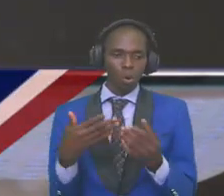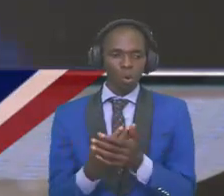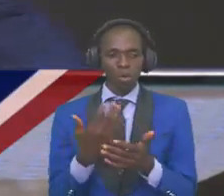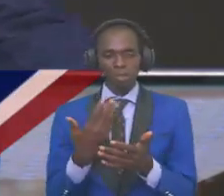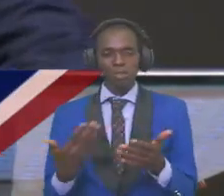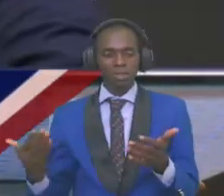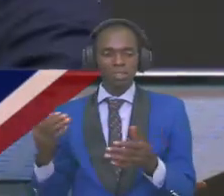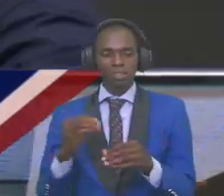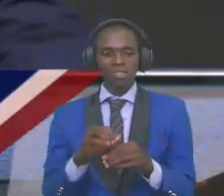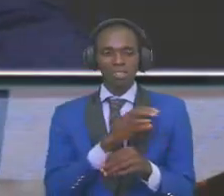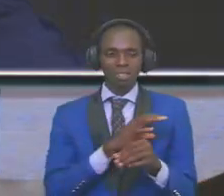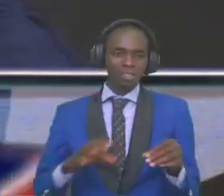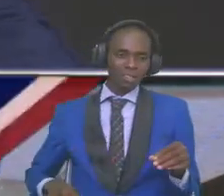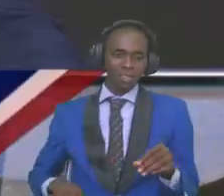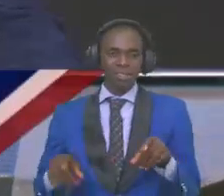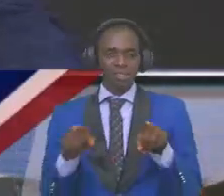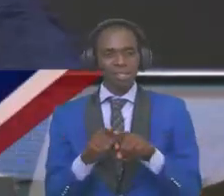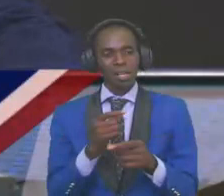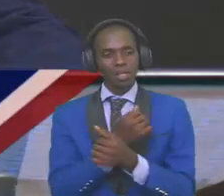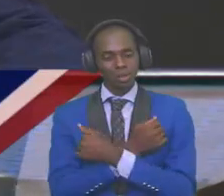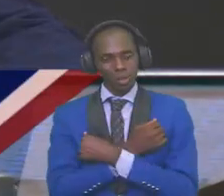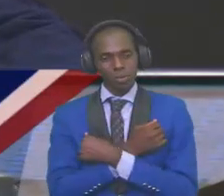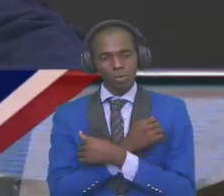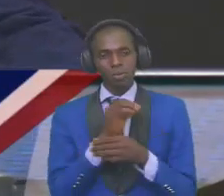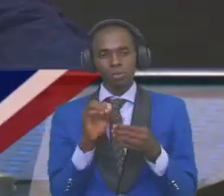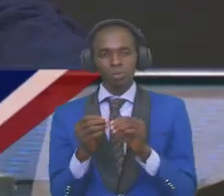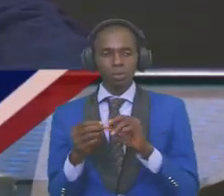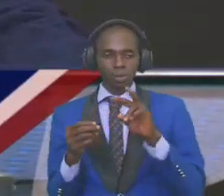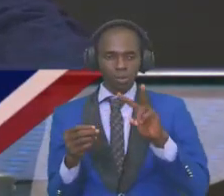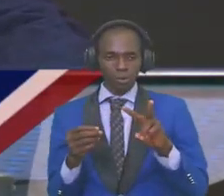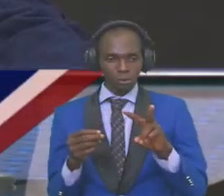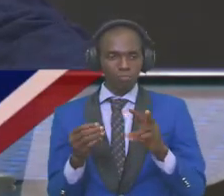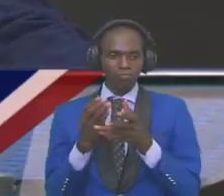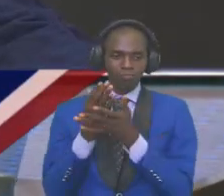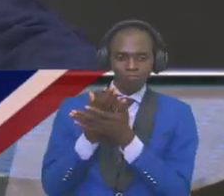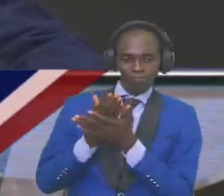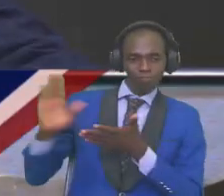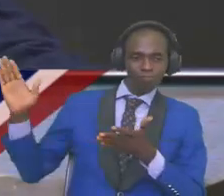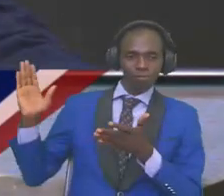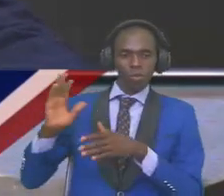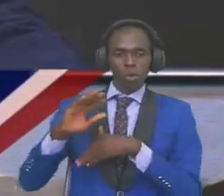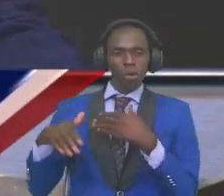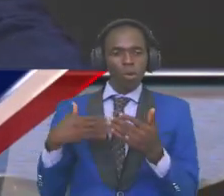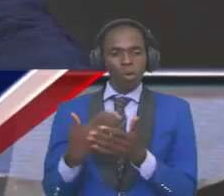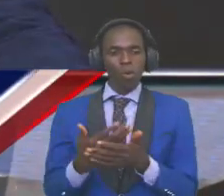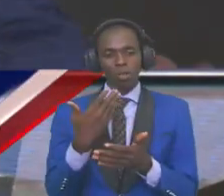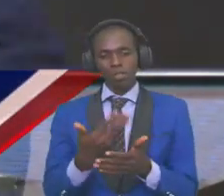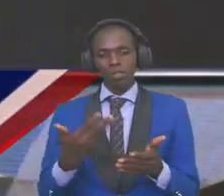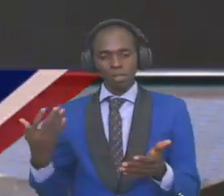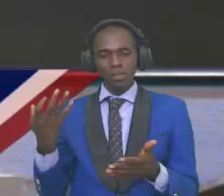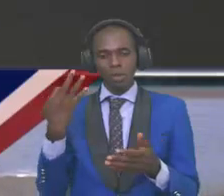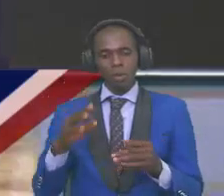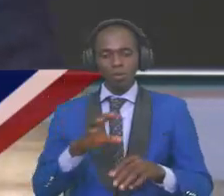two, denouncing all things of Christless life.